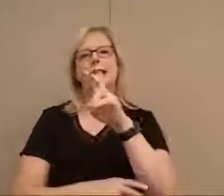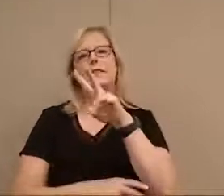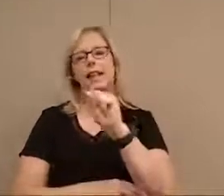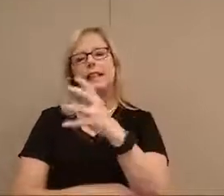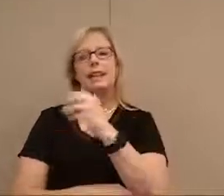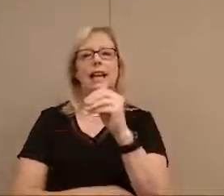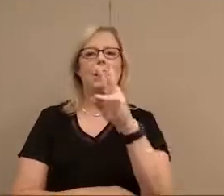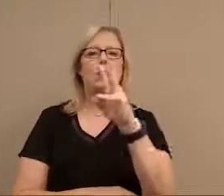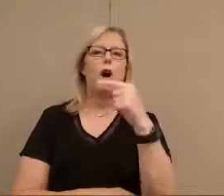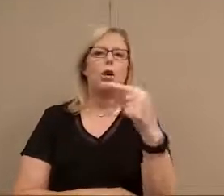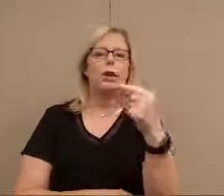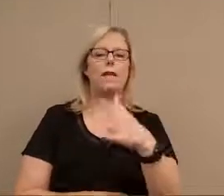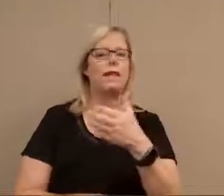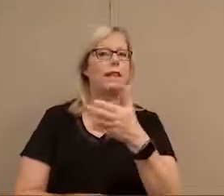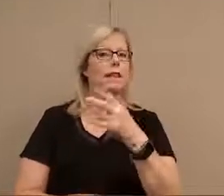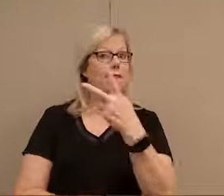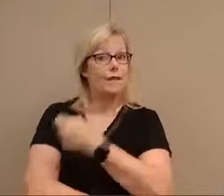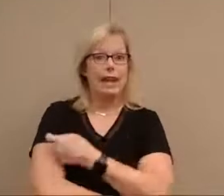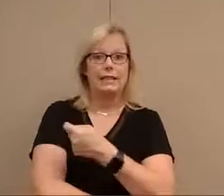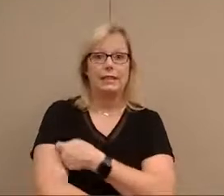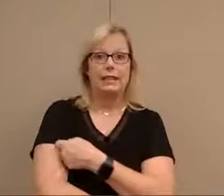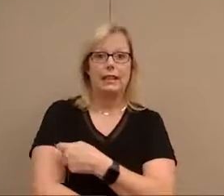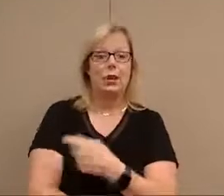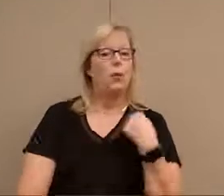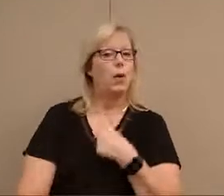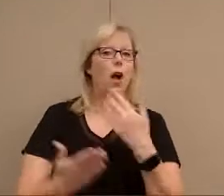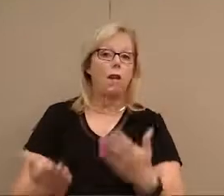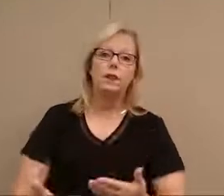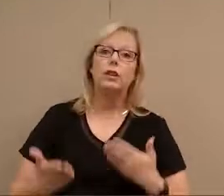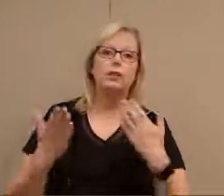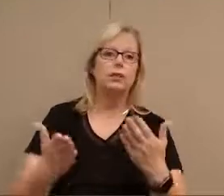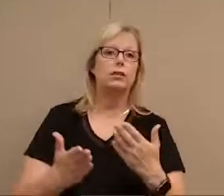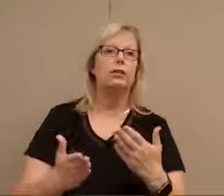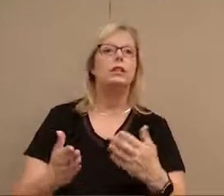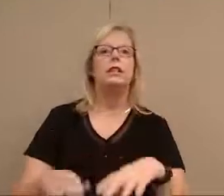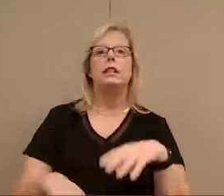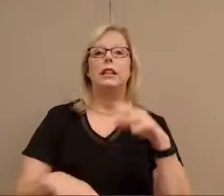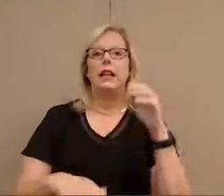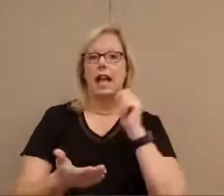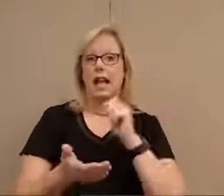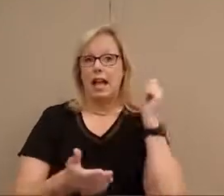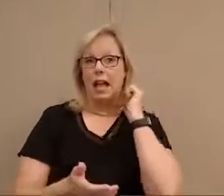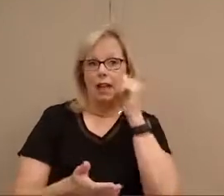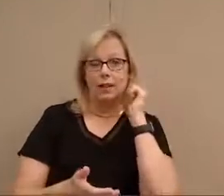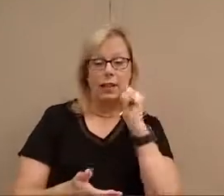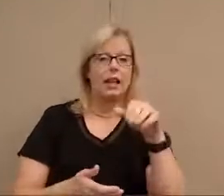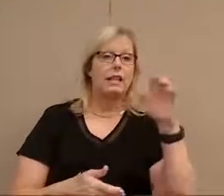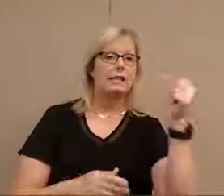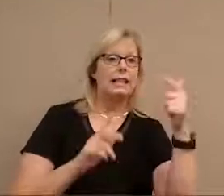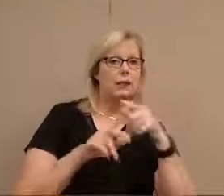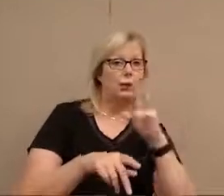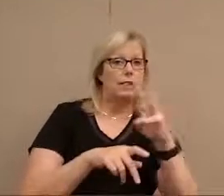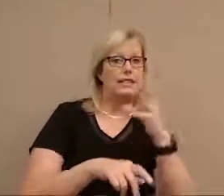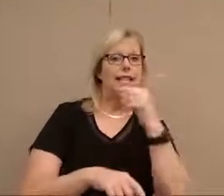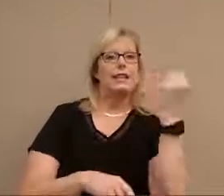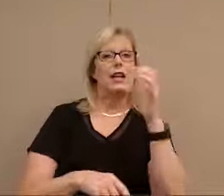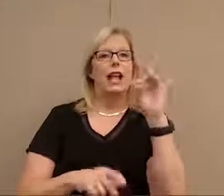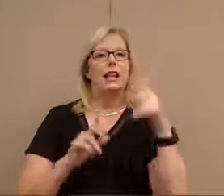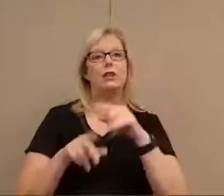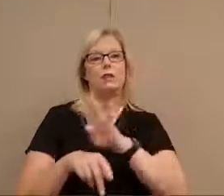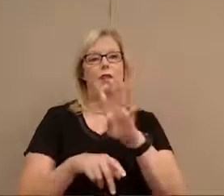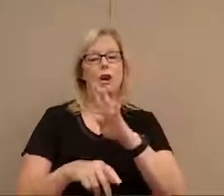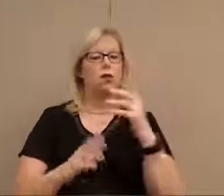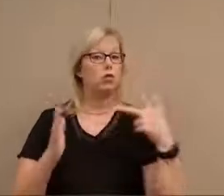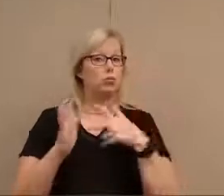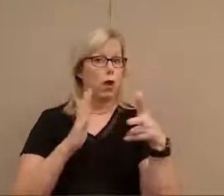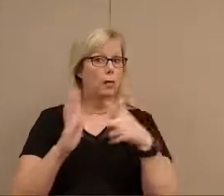against COVID-19, we offer that at 330 West Main, Monday through Friday from 10 to 6, and Saturday from 8 to 4. You can drive